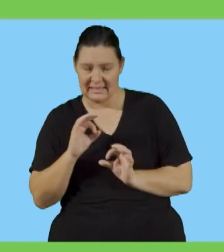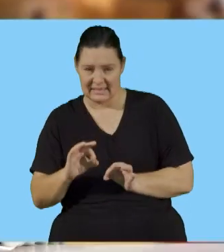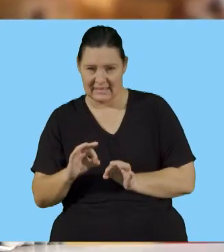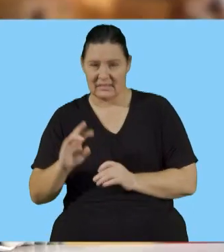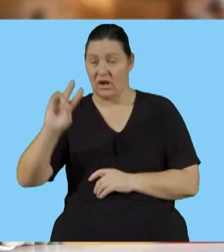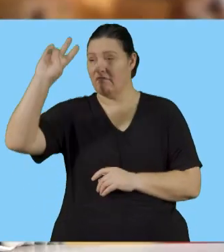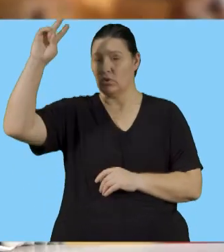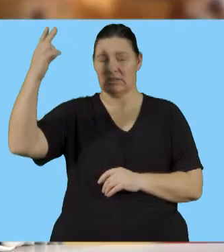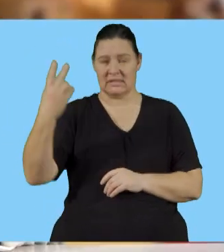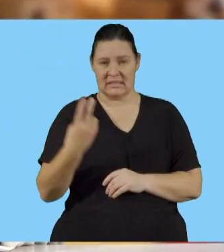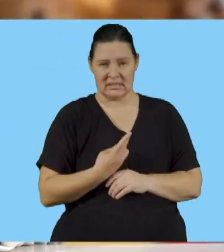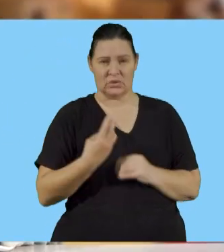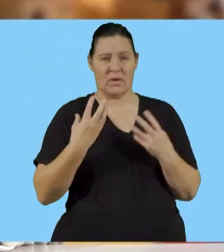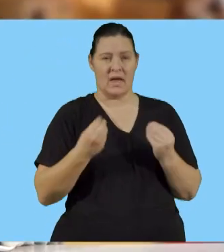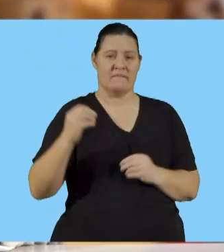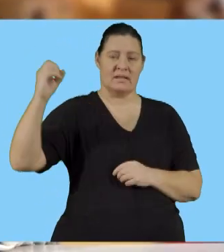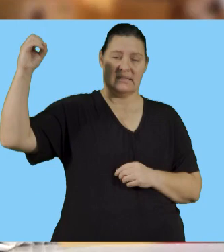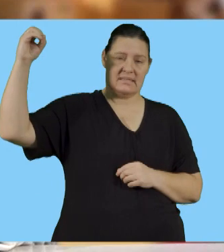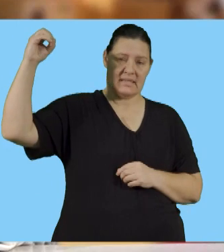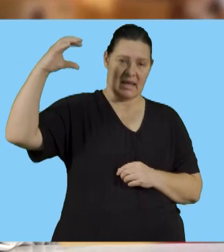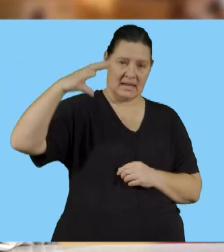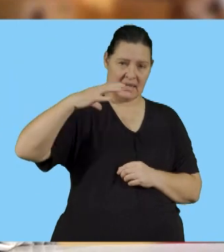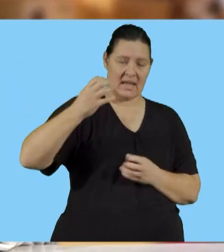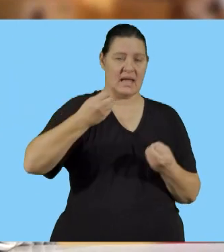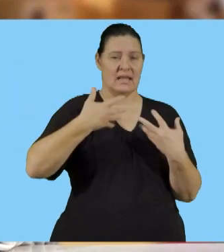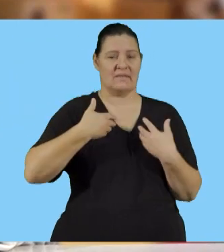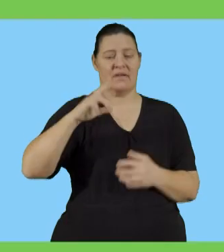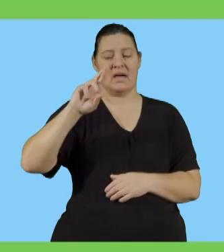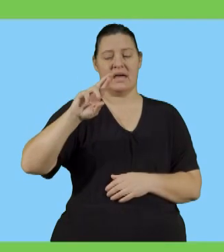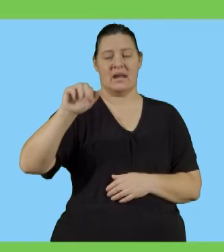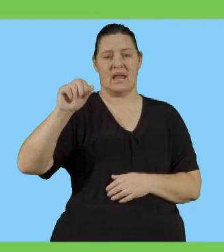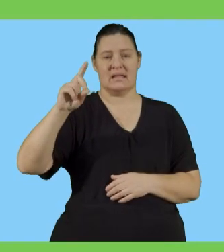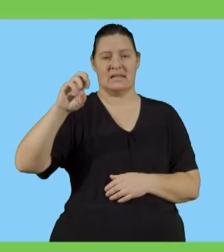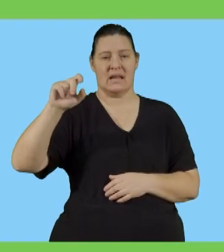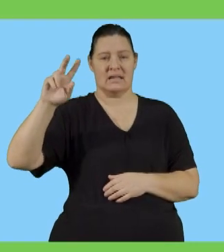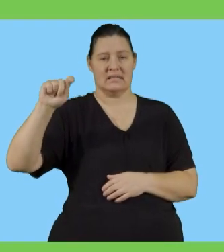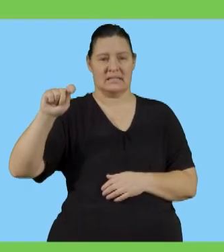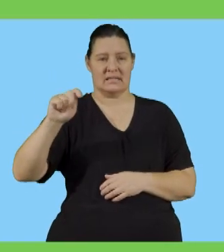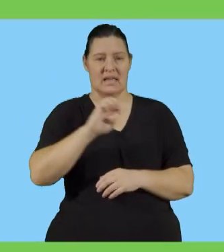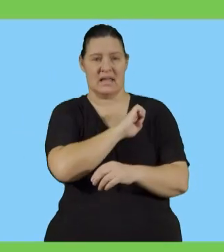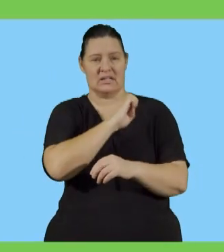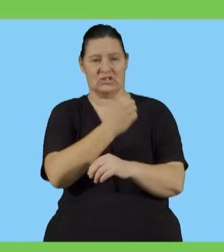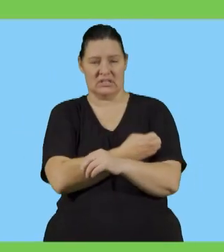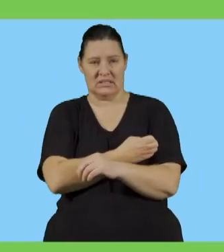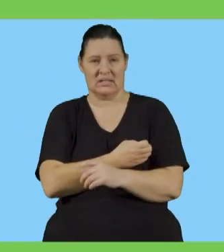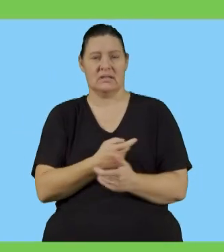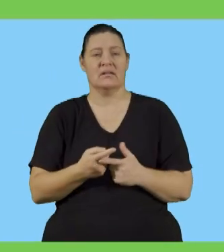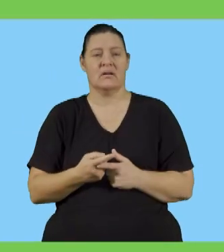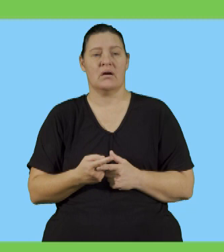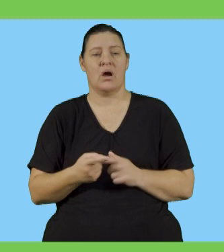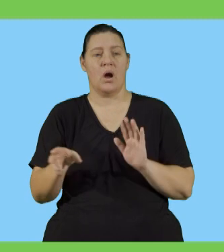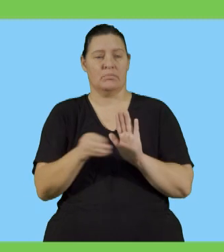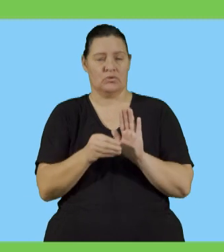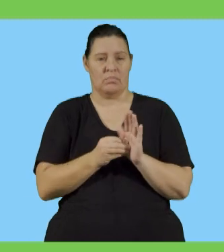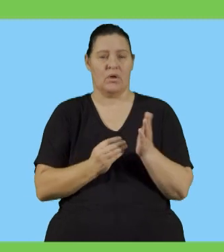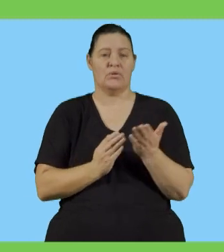well, photosynthesis, we have the sun, which gives us radiant energy. The radiant energy is absorbed